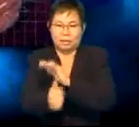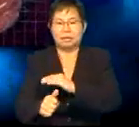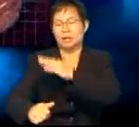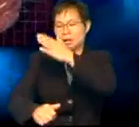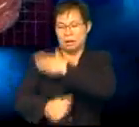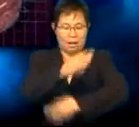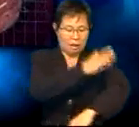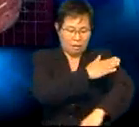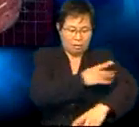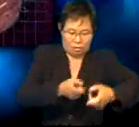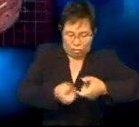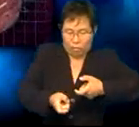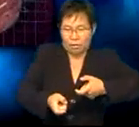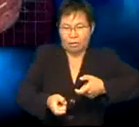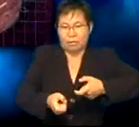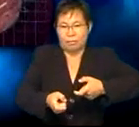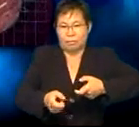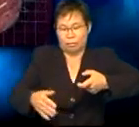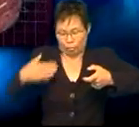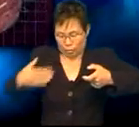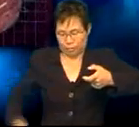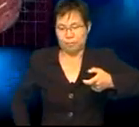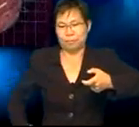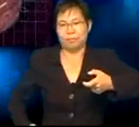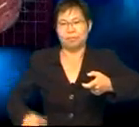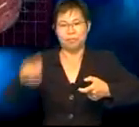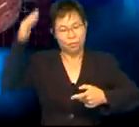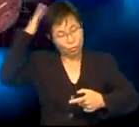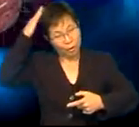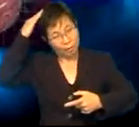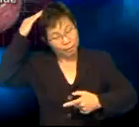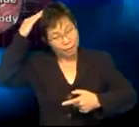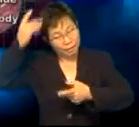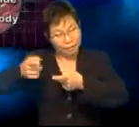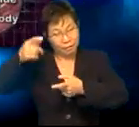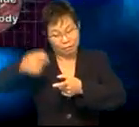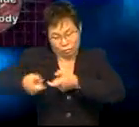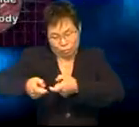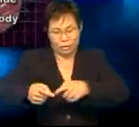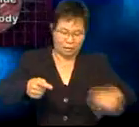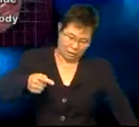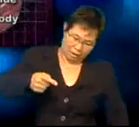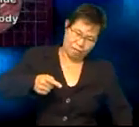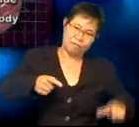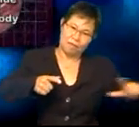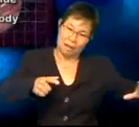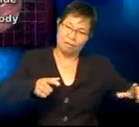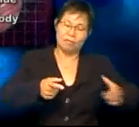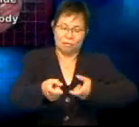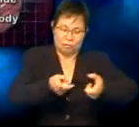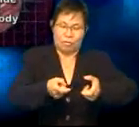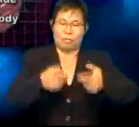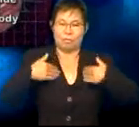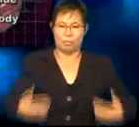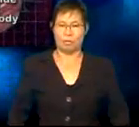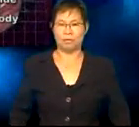left hemisphere controls the right side of the body, while the right hemisphere controls the left side of the